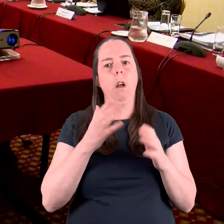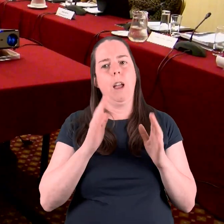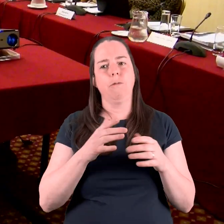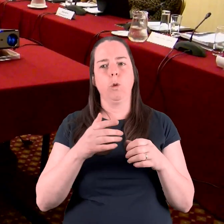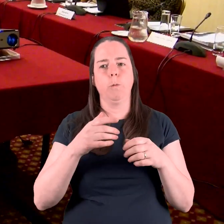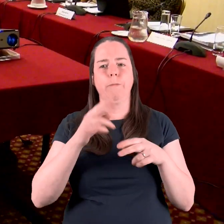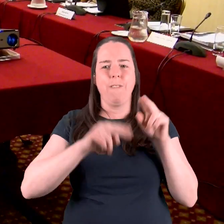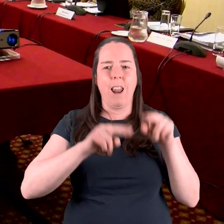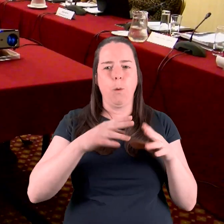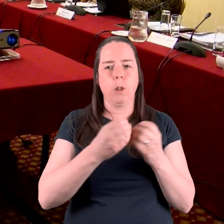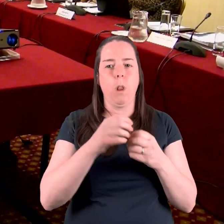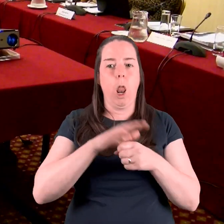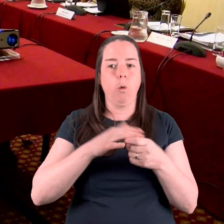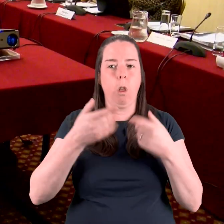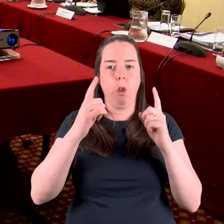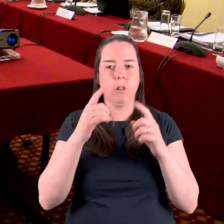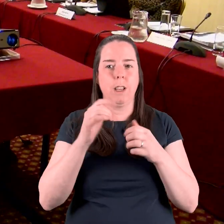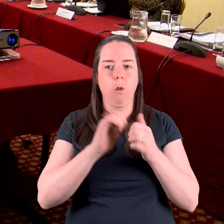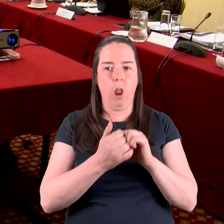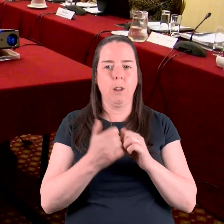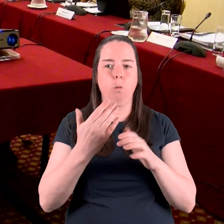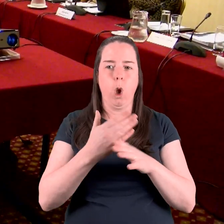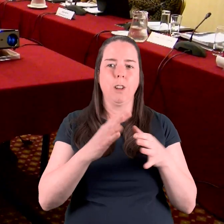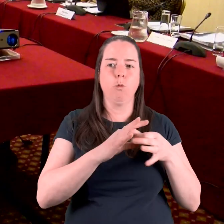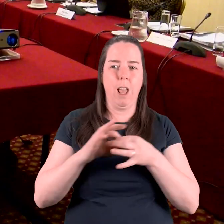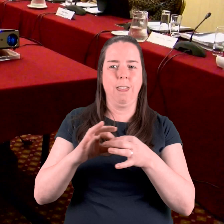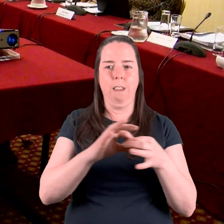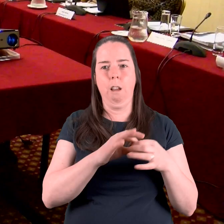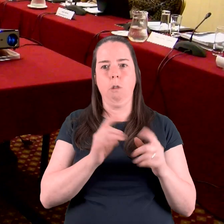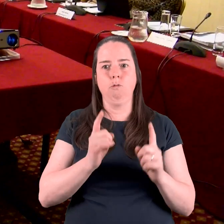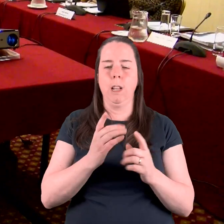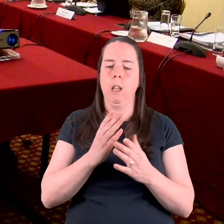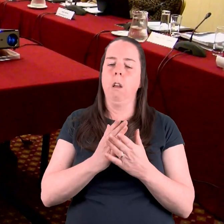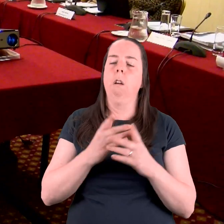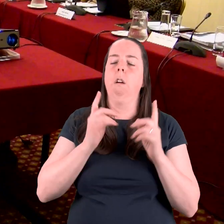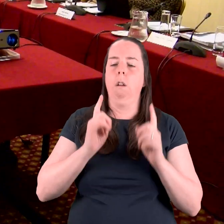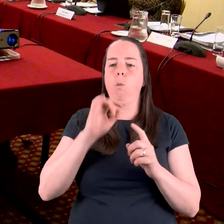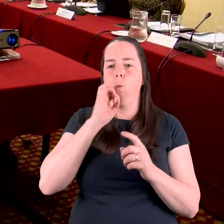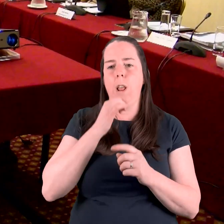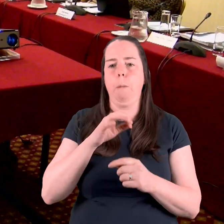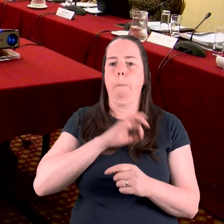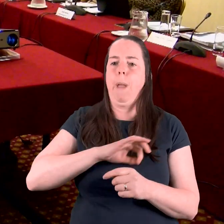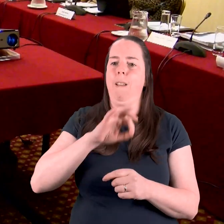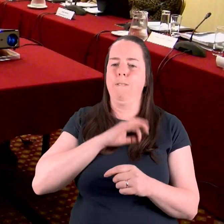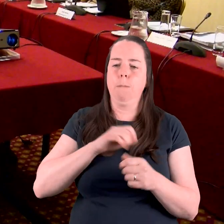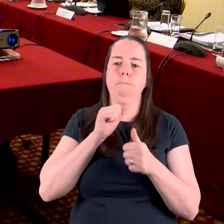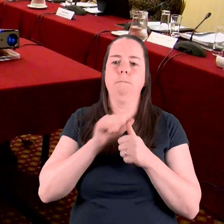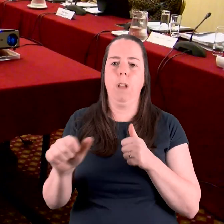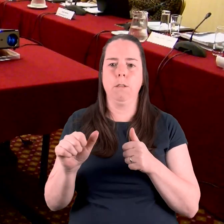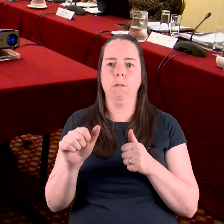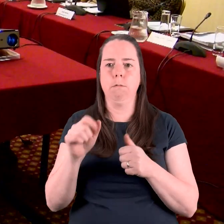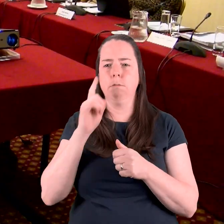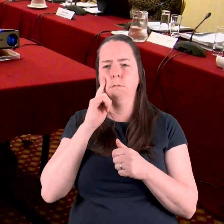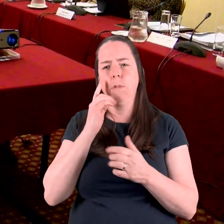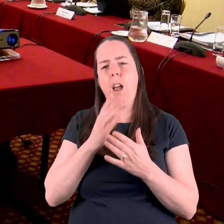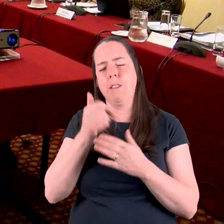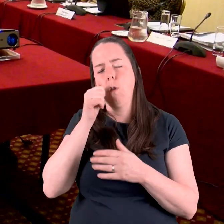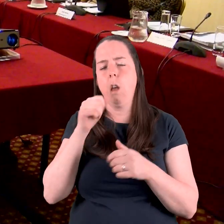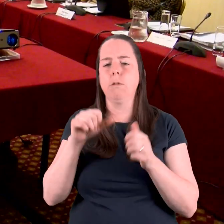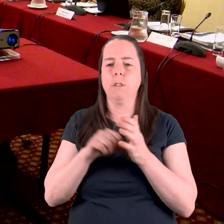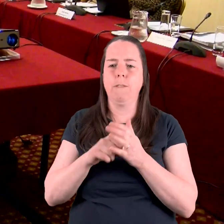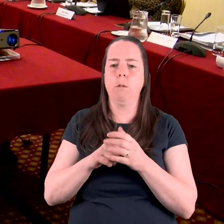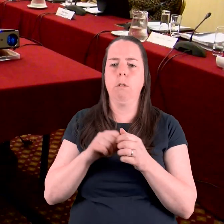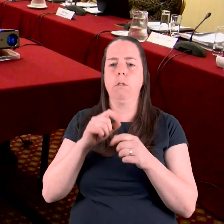Thank you, and I think doing the evaluation with local authority colleagues, I think working together on these things really is where we'll get the biggest benefit.